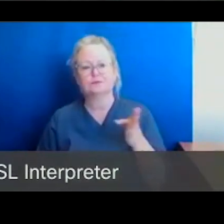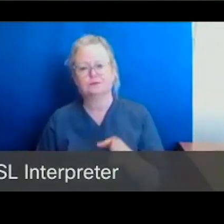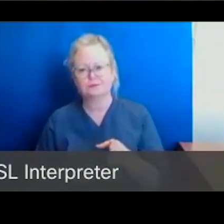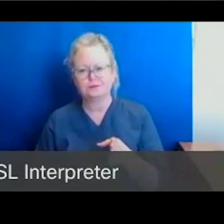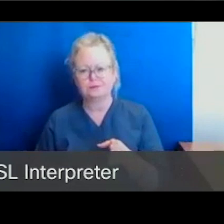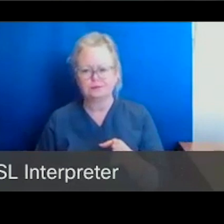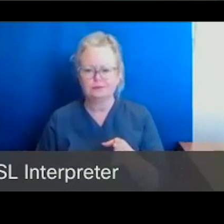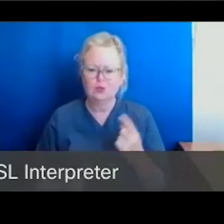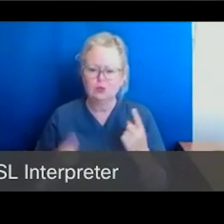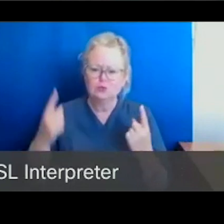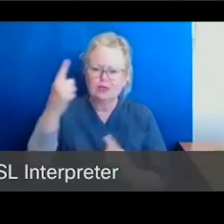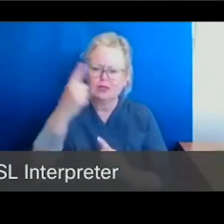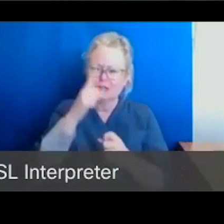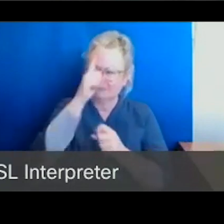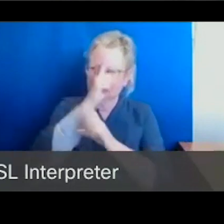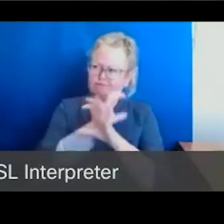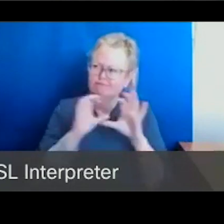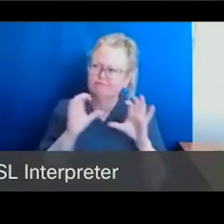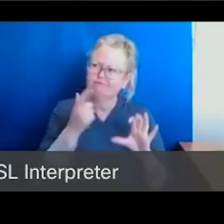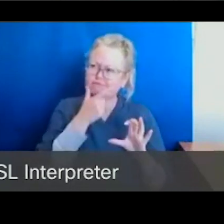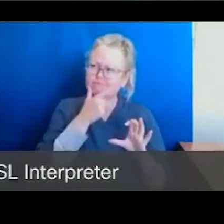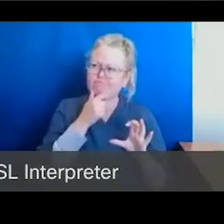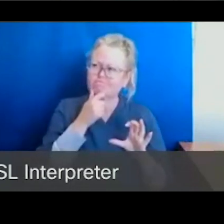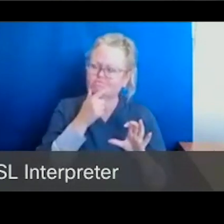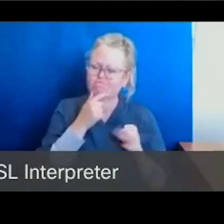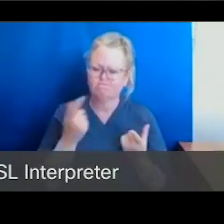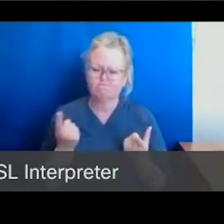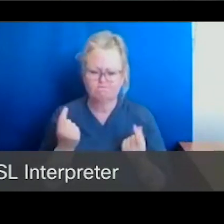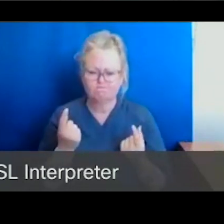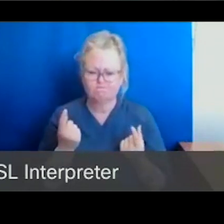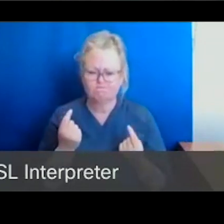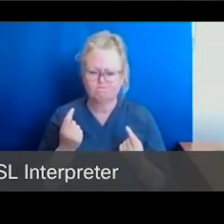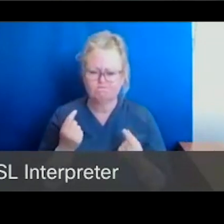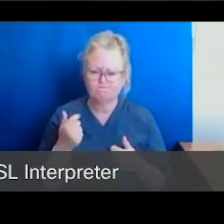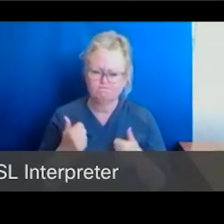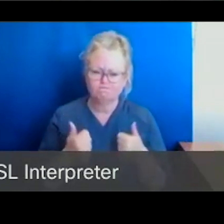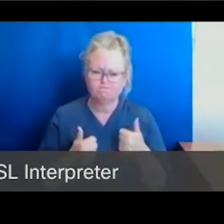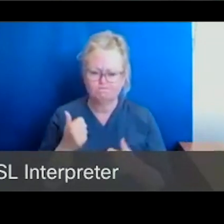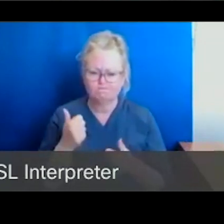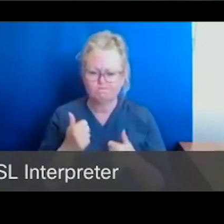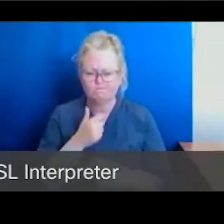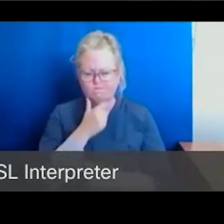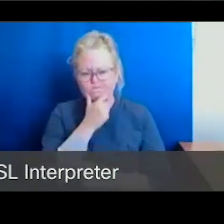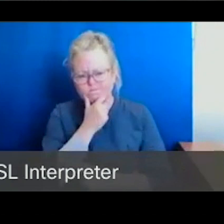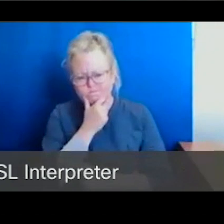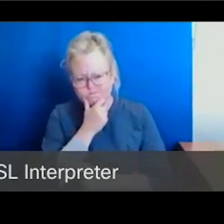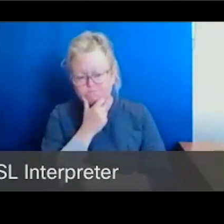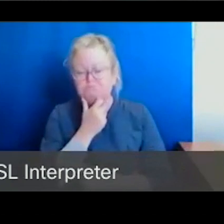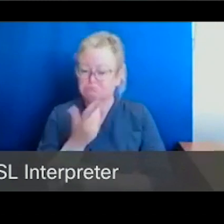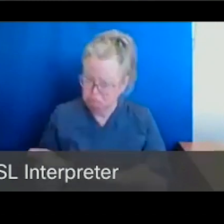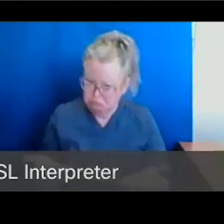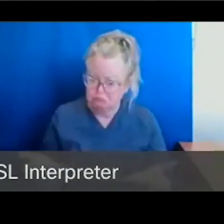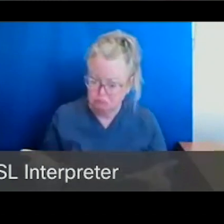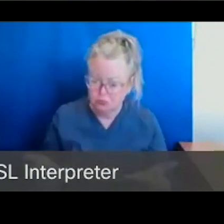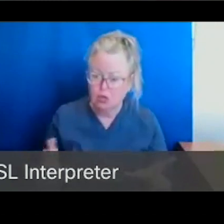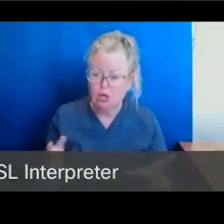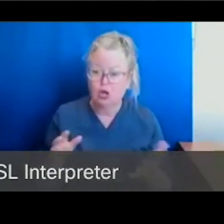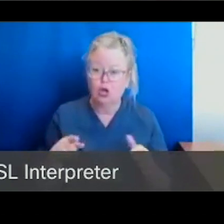projects could you be thinking about doing under this grant program. So a lot of work has been done looking